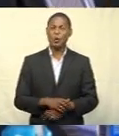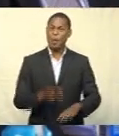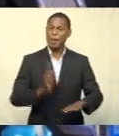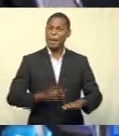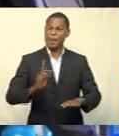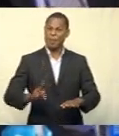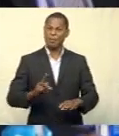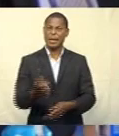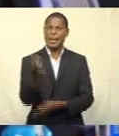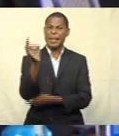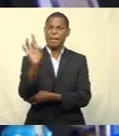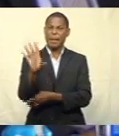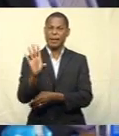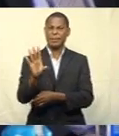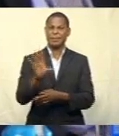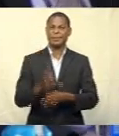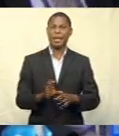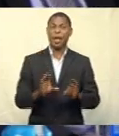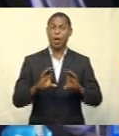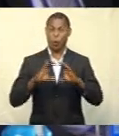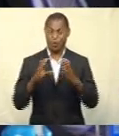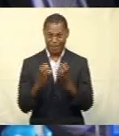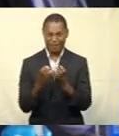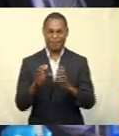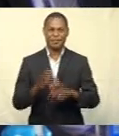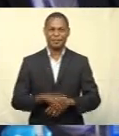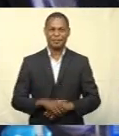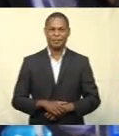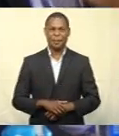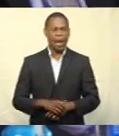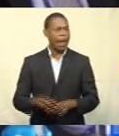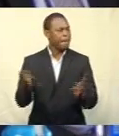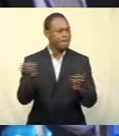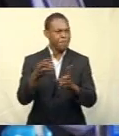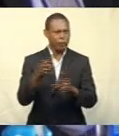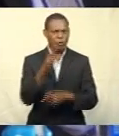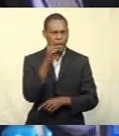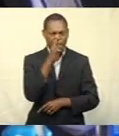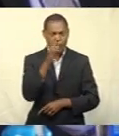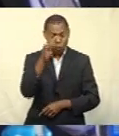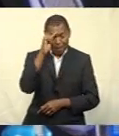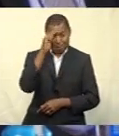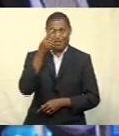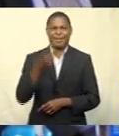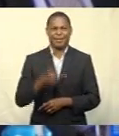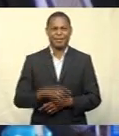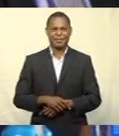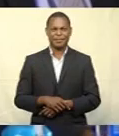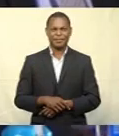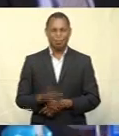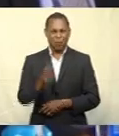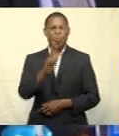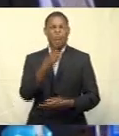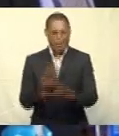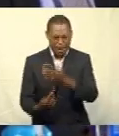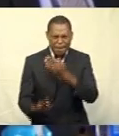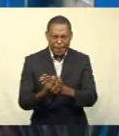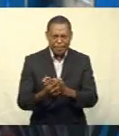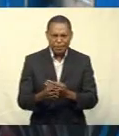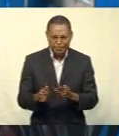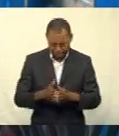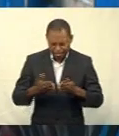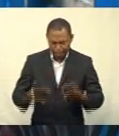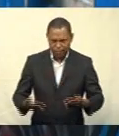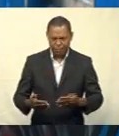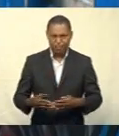committee. But it is important for the people to actually understand what's going on, what's happening.